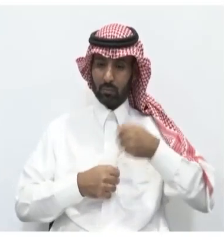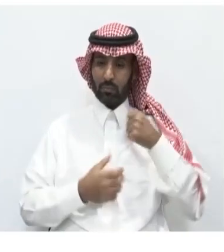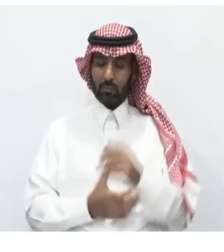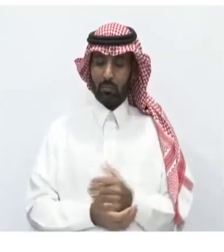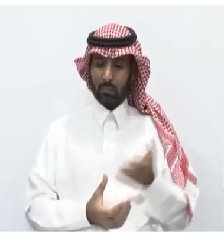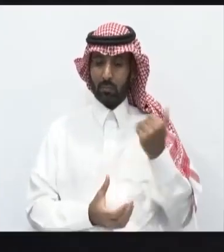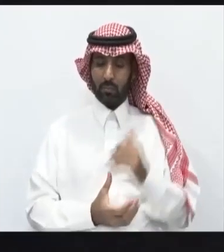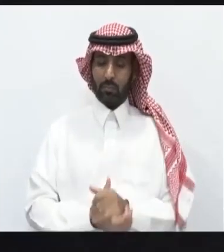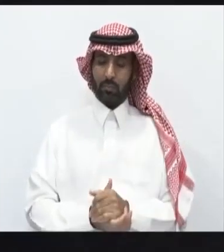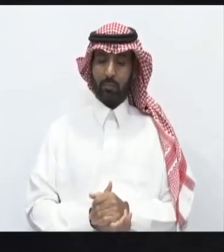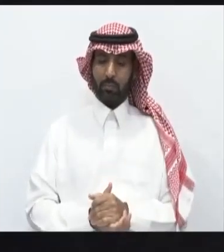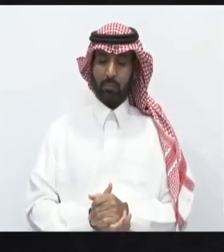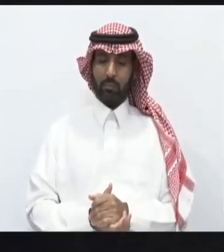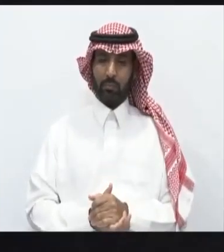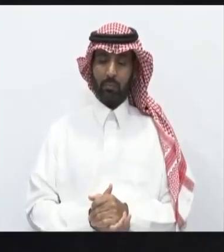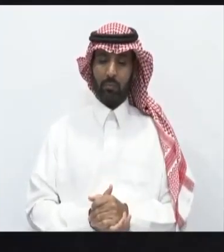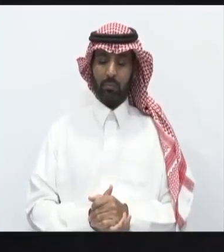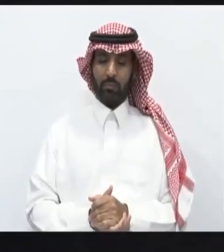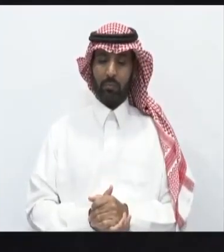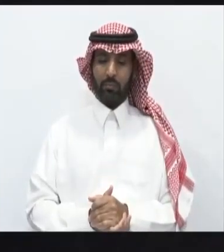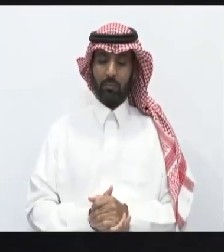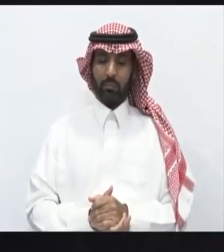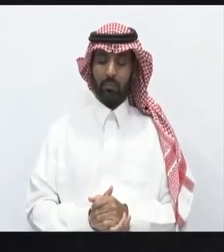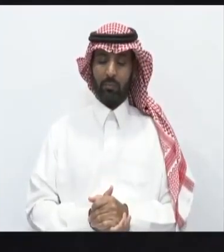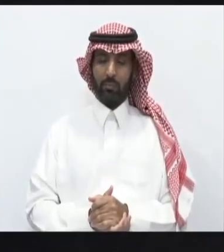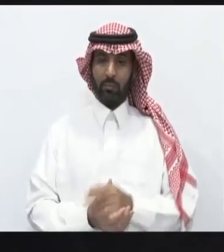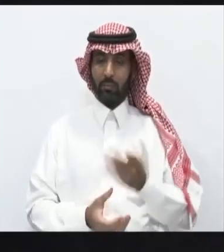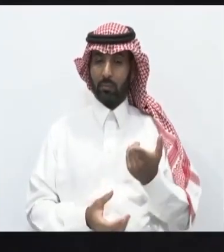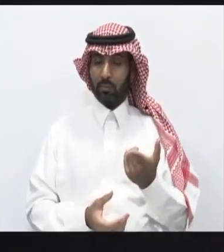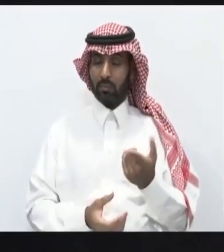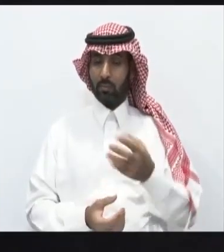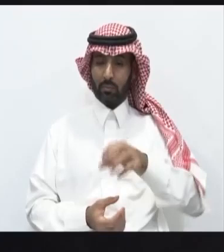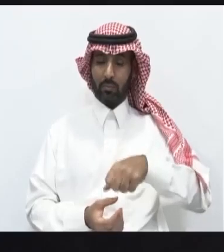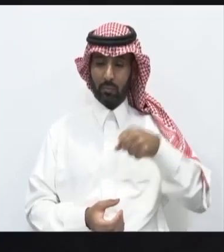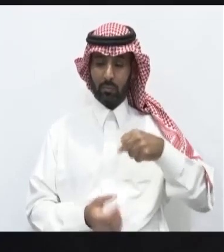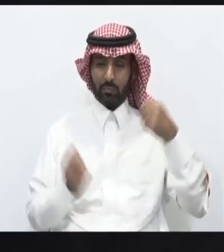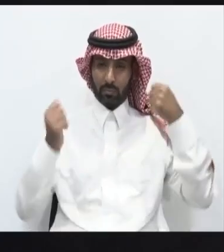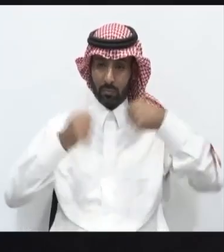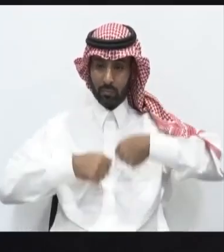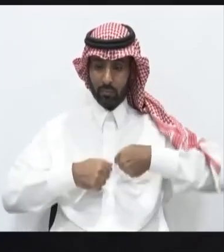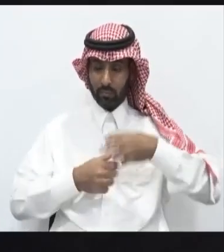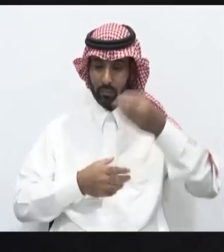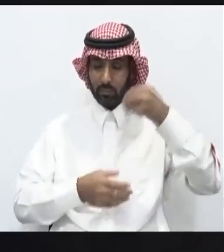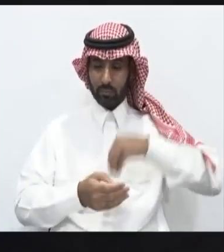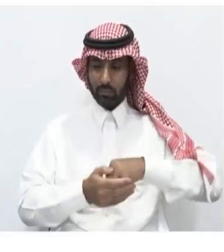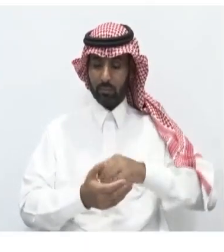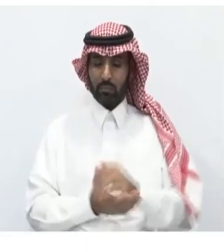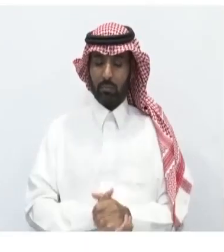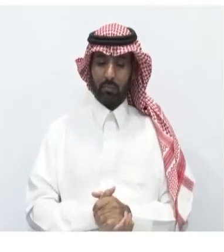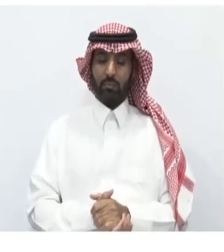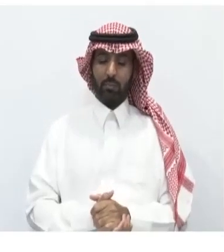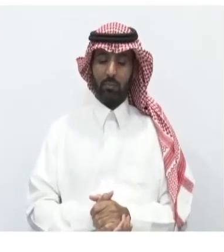gone before and you want to go, what do you think the essentials to take with you? Here are some